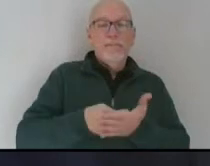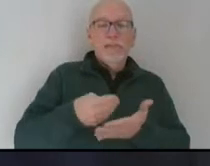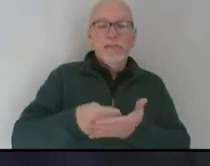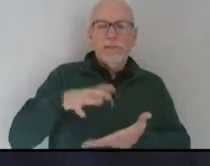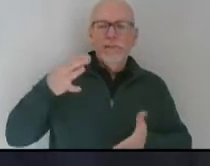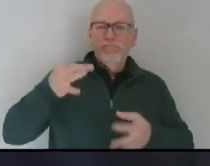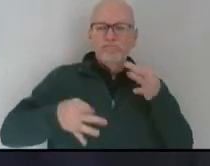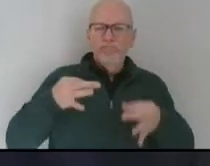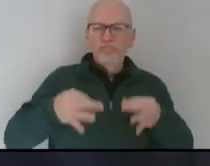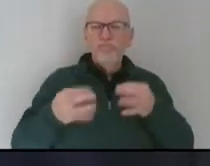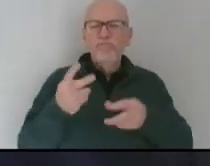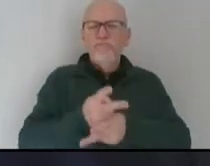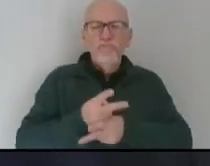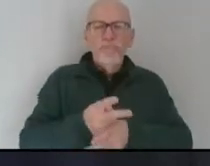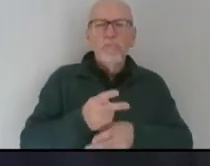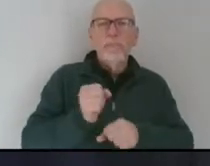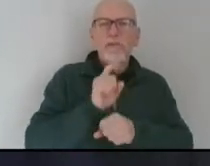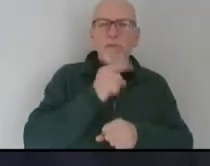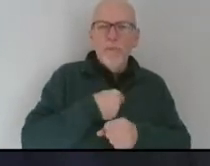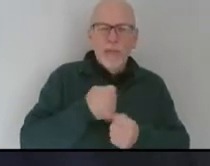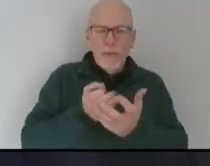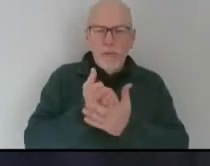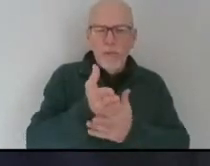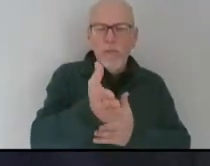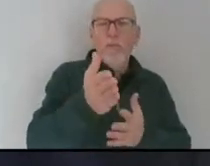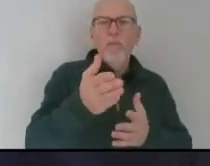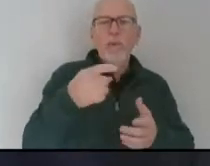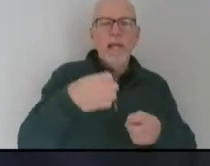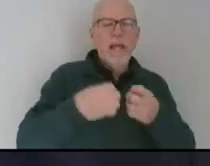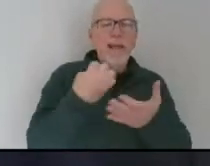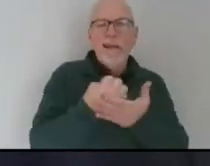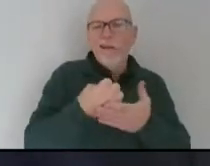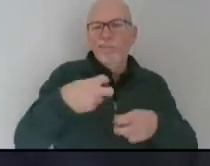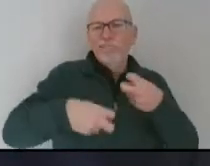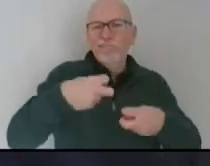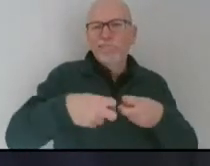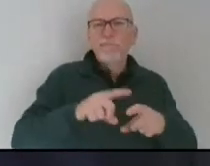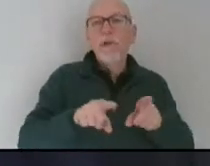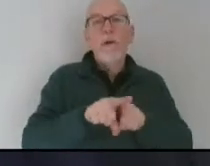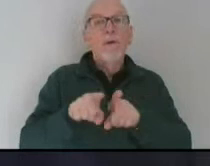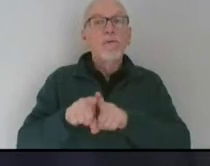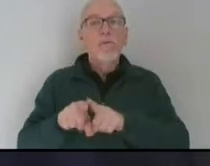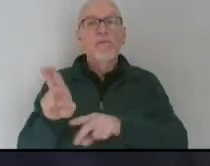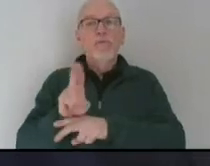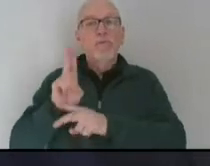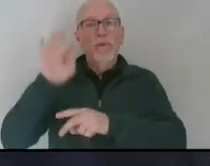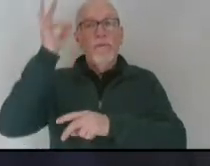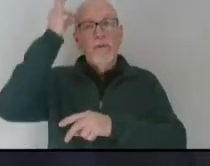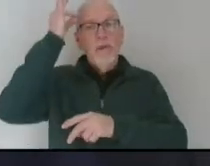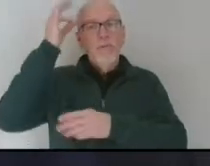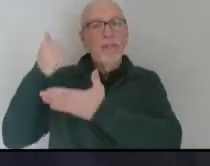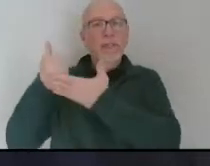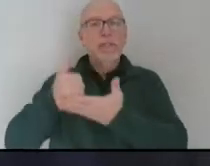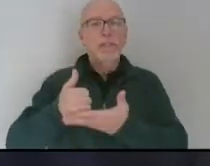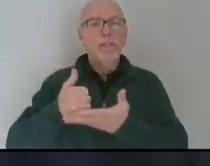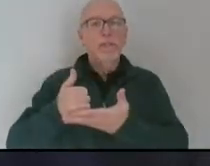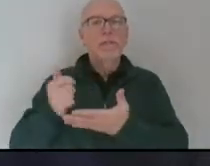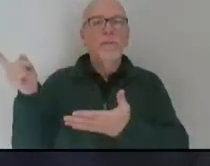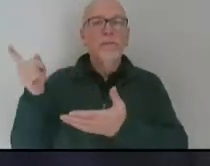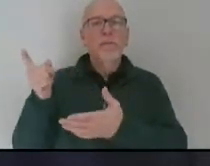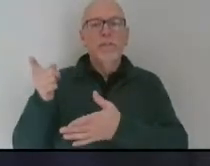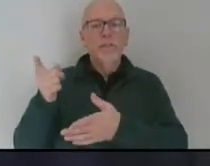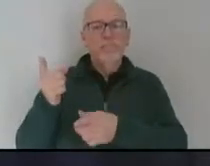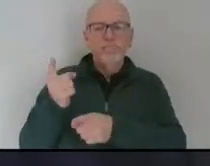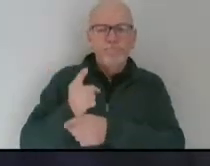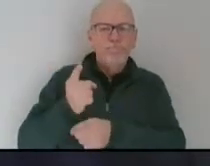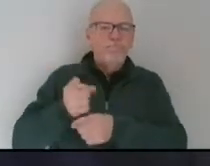and to get over these economic shocks, but then also using the federal assistance judiciously